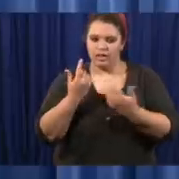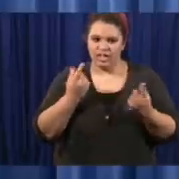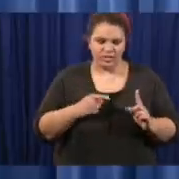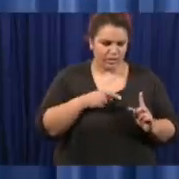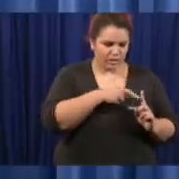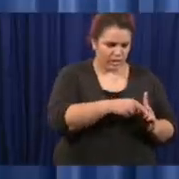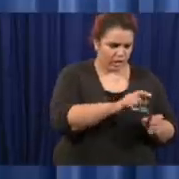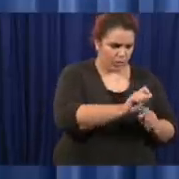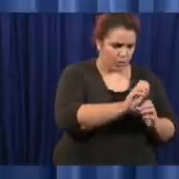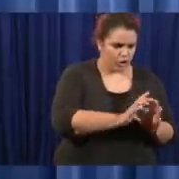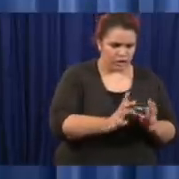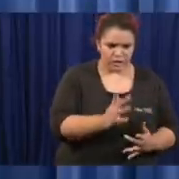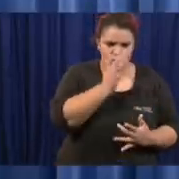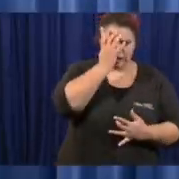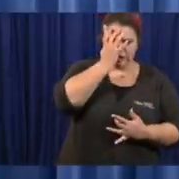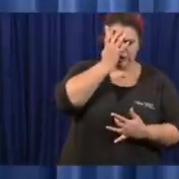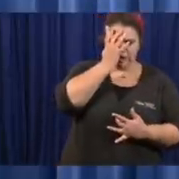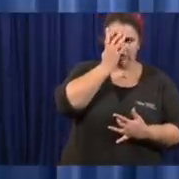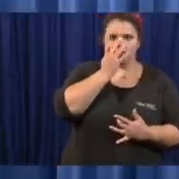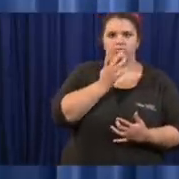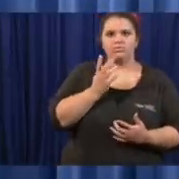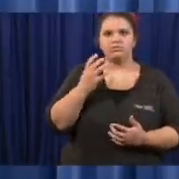I'm not going to play lawyer today,